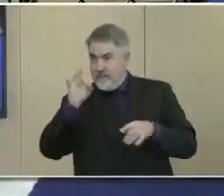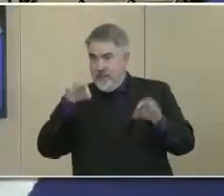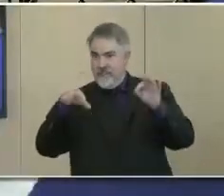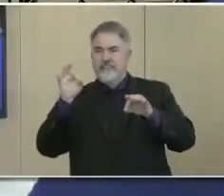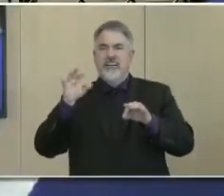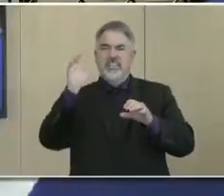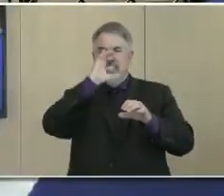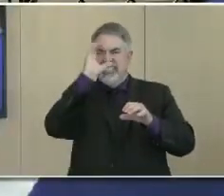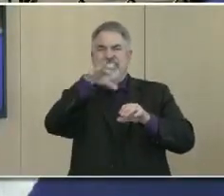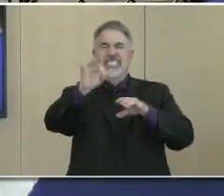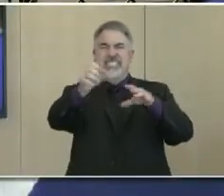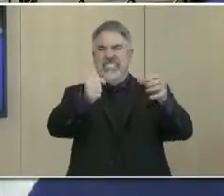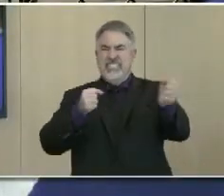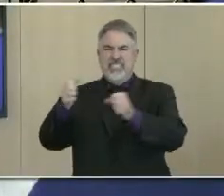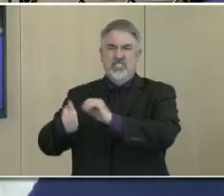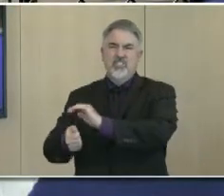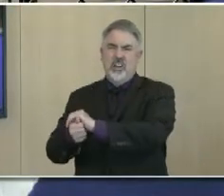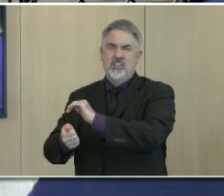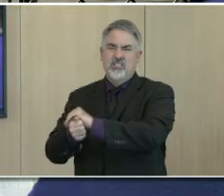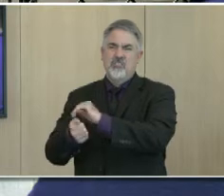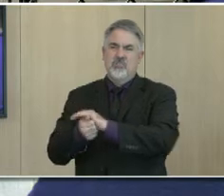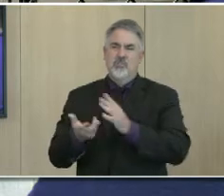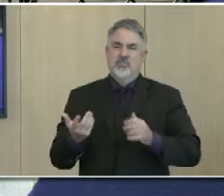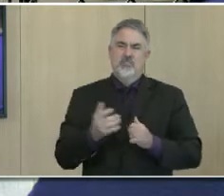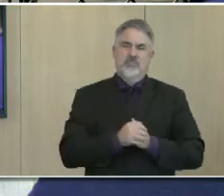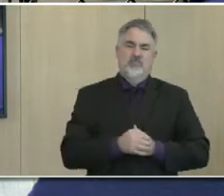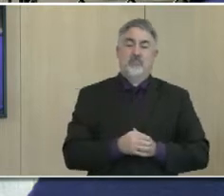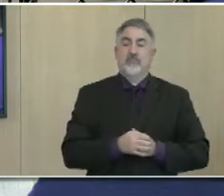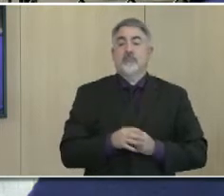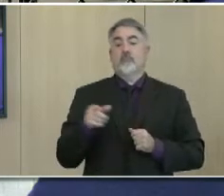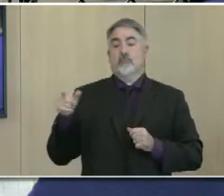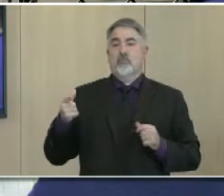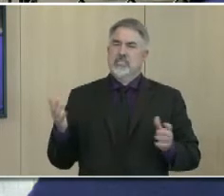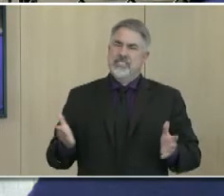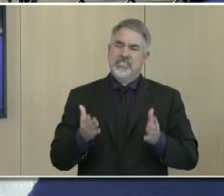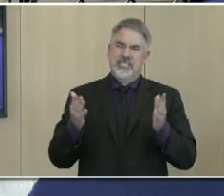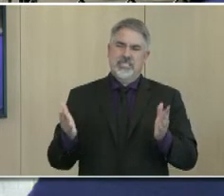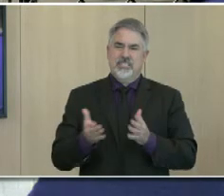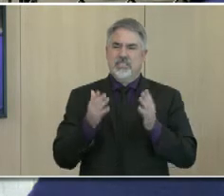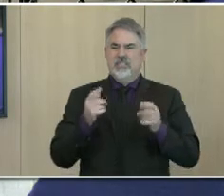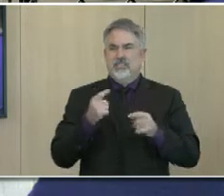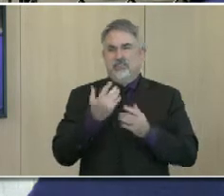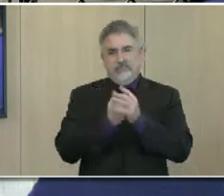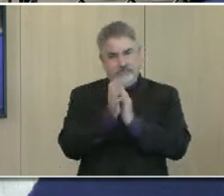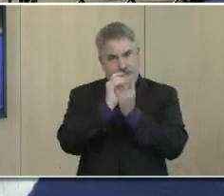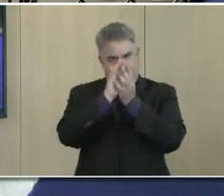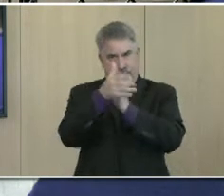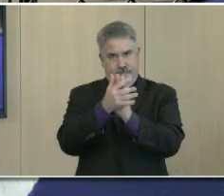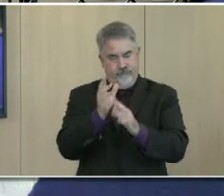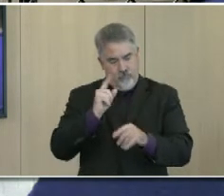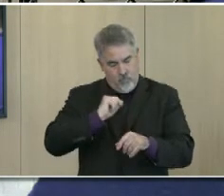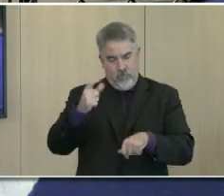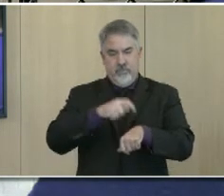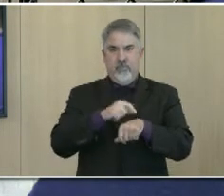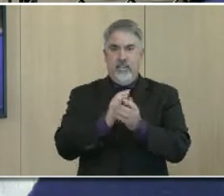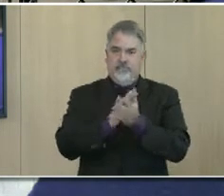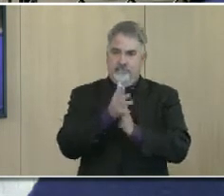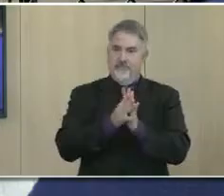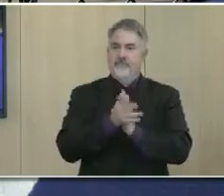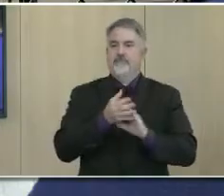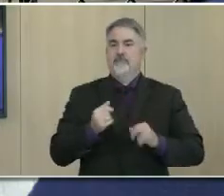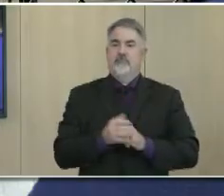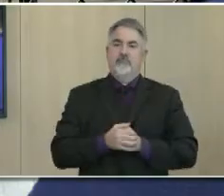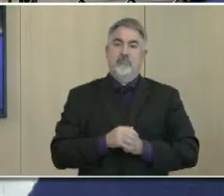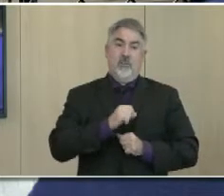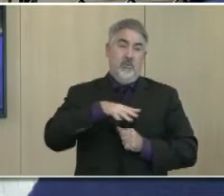symptoms, and encouraging positive hygiene efforts as we try our outreach efforts with all of San Diegans,